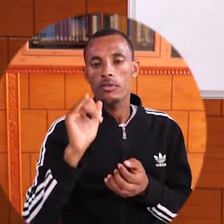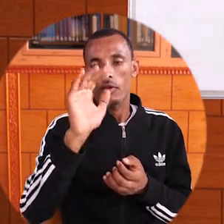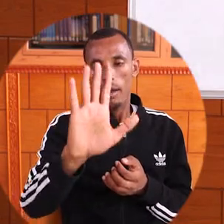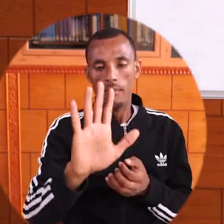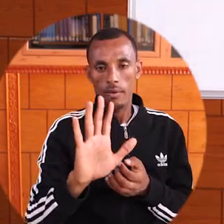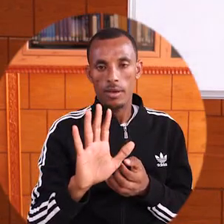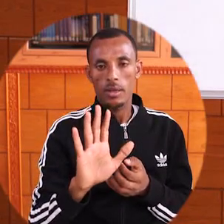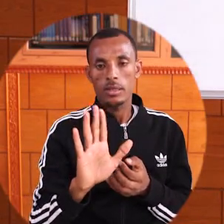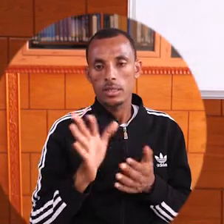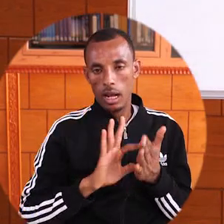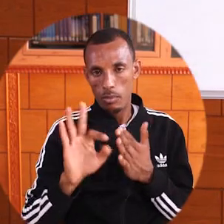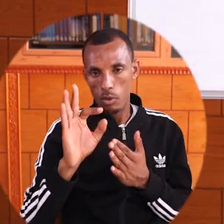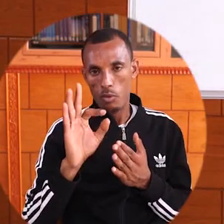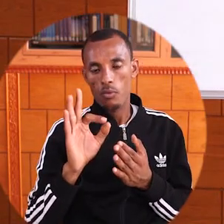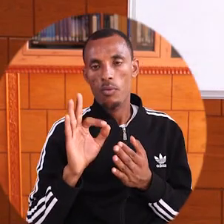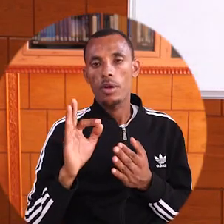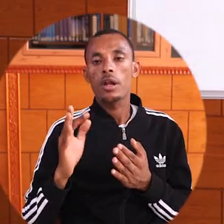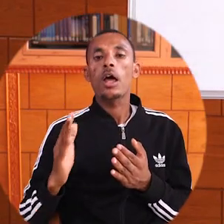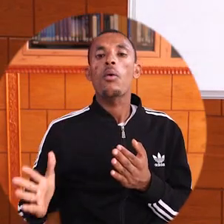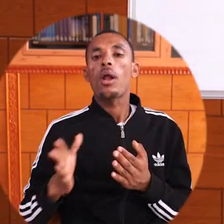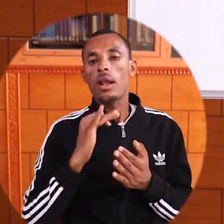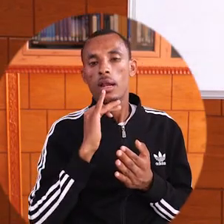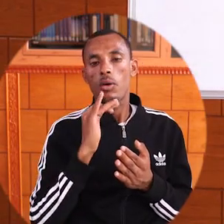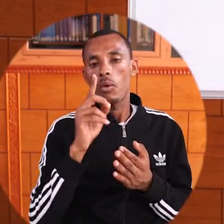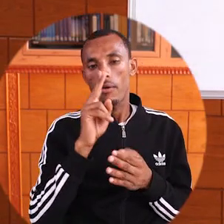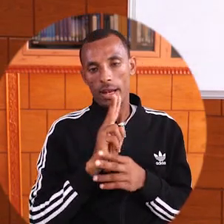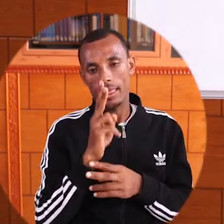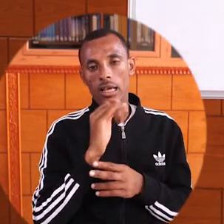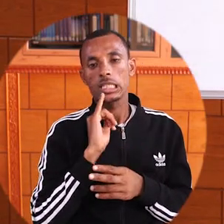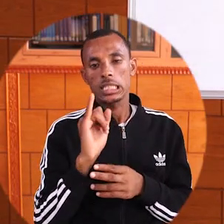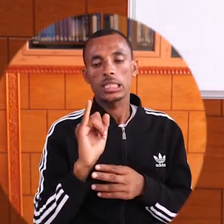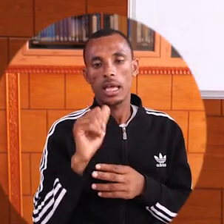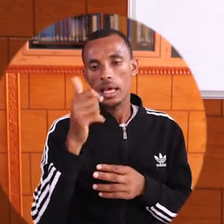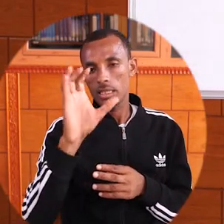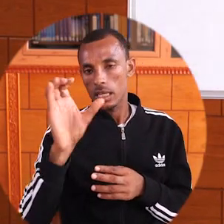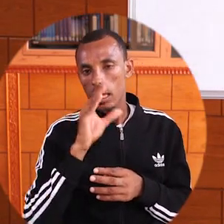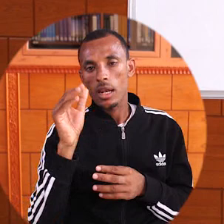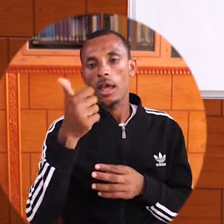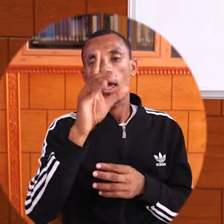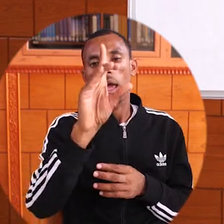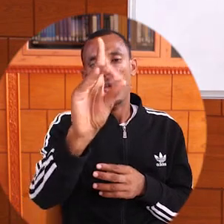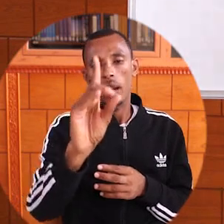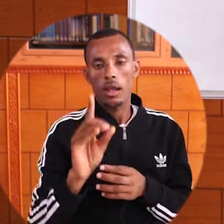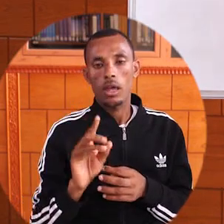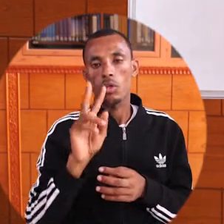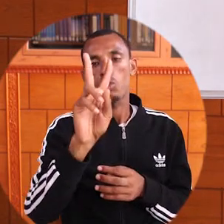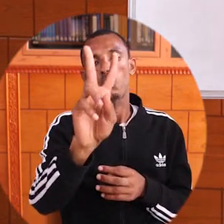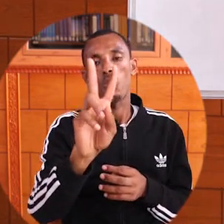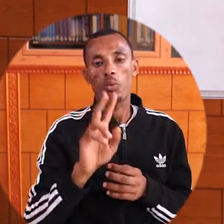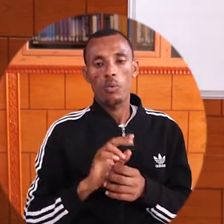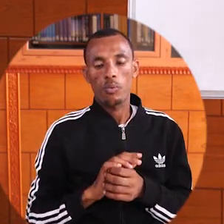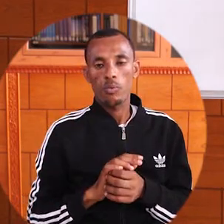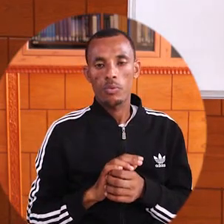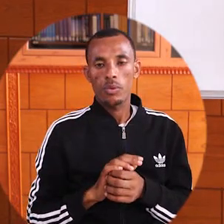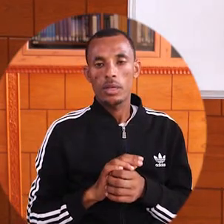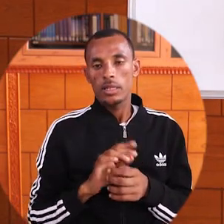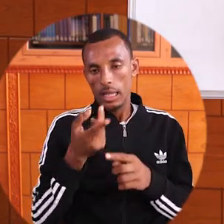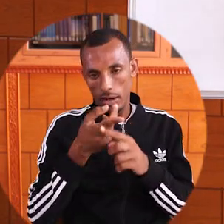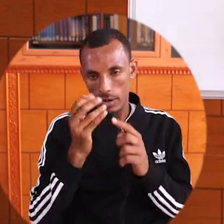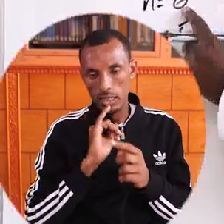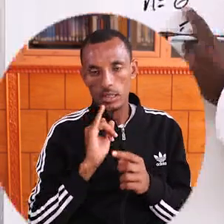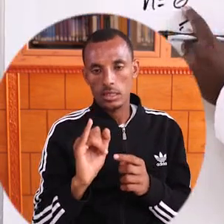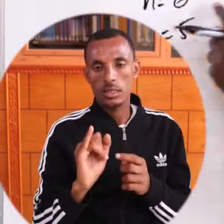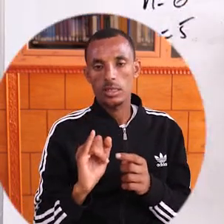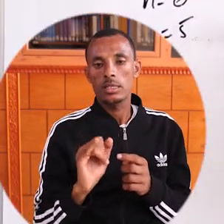five. The number of diagonal drawn from one vertex A, AC and AD is 2. So the difference